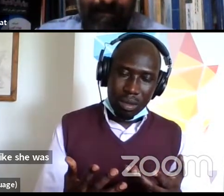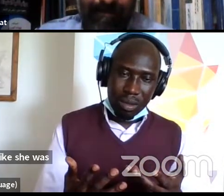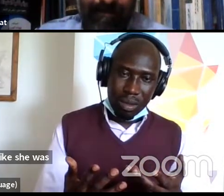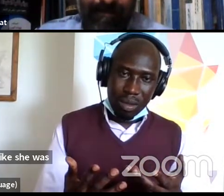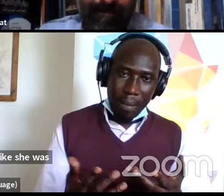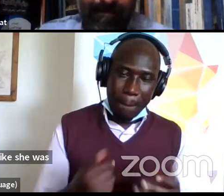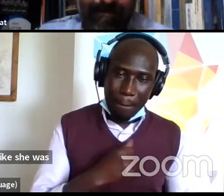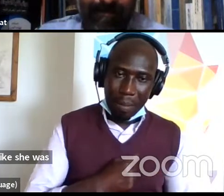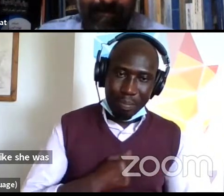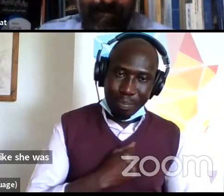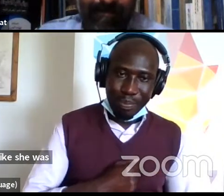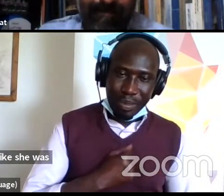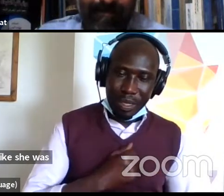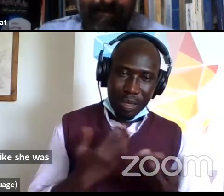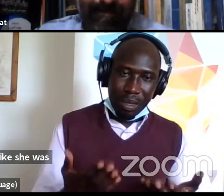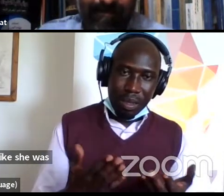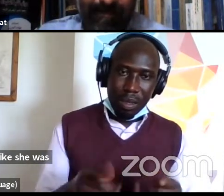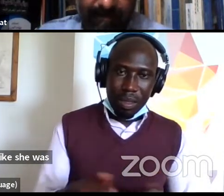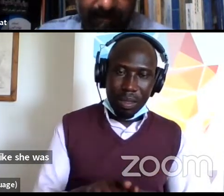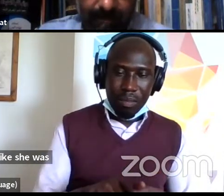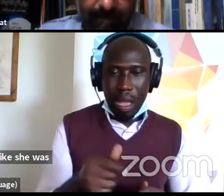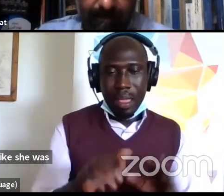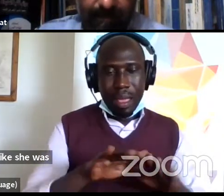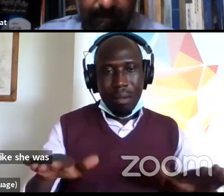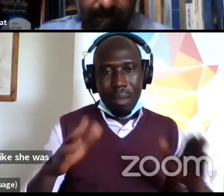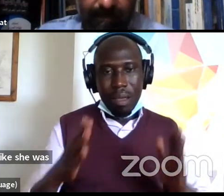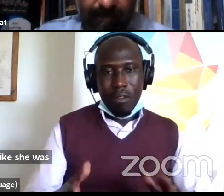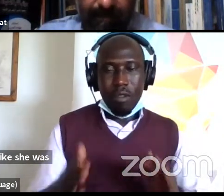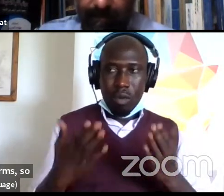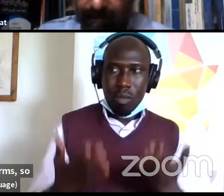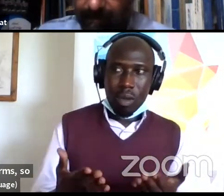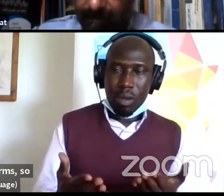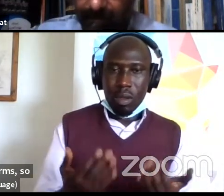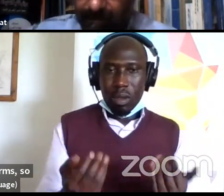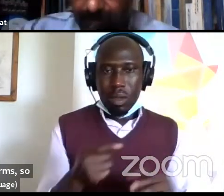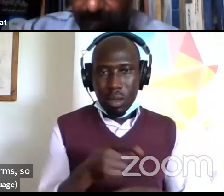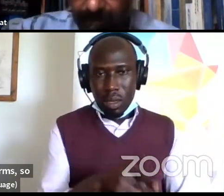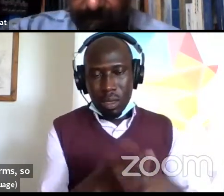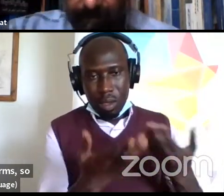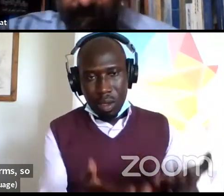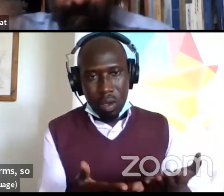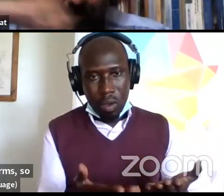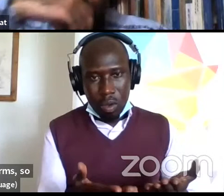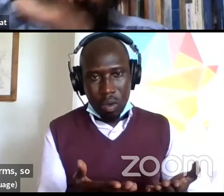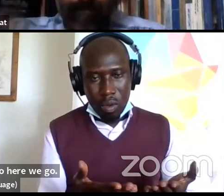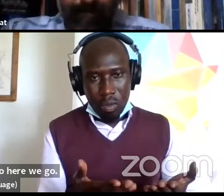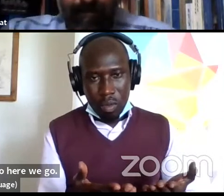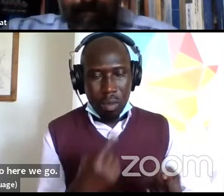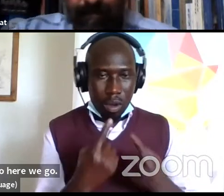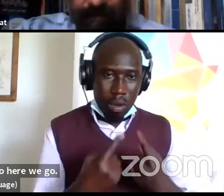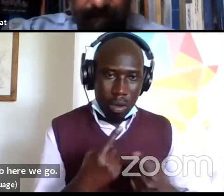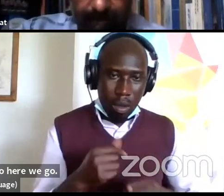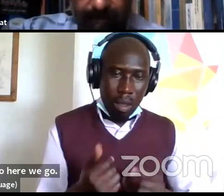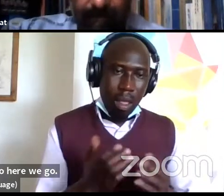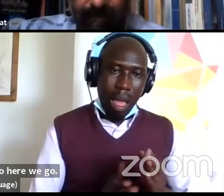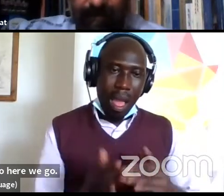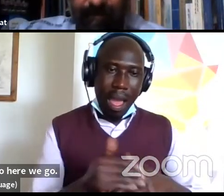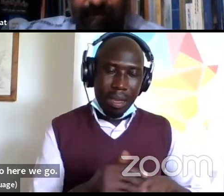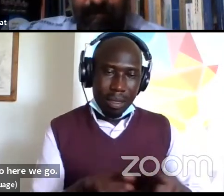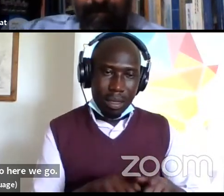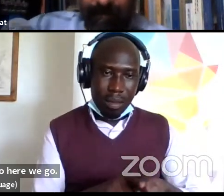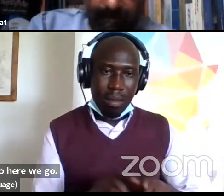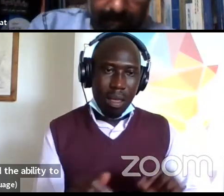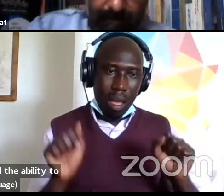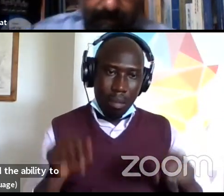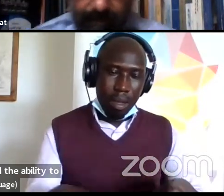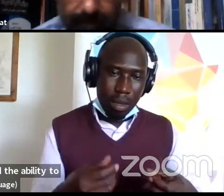sorry, just blanked here. Other platforms. So here, like all right. So we're talking about access and the ability